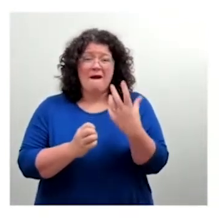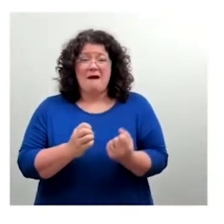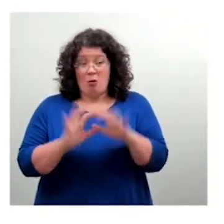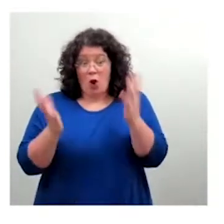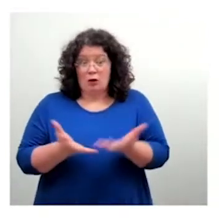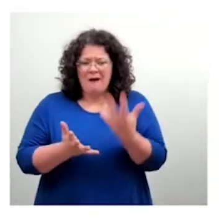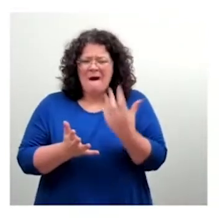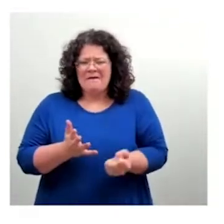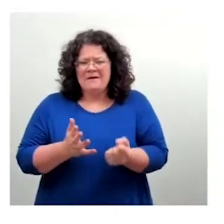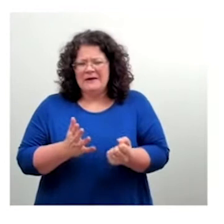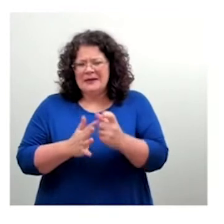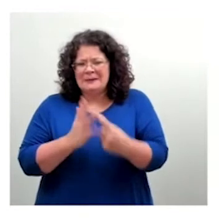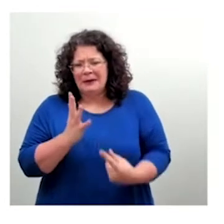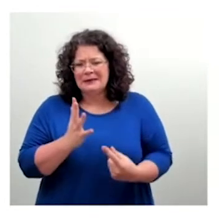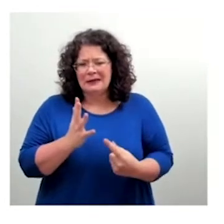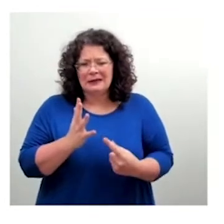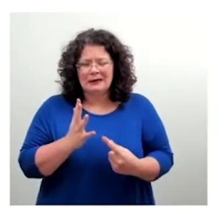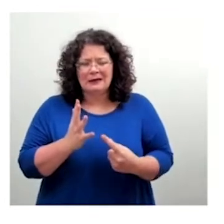very few number of that